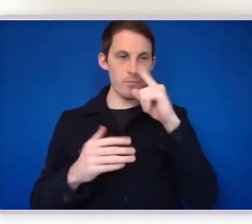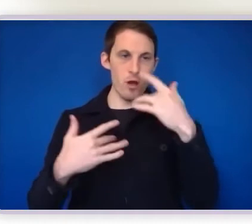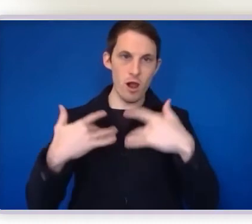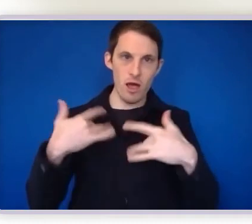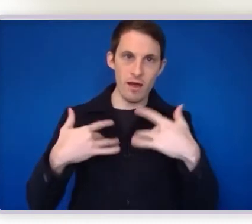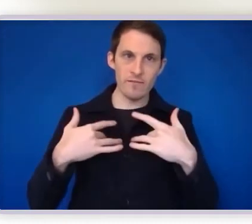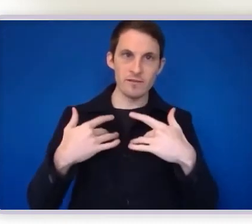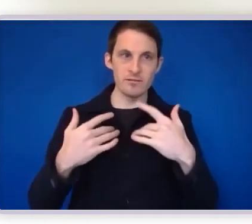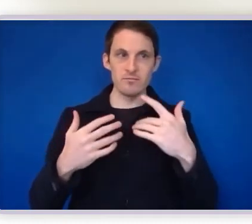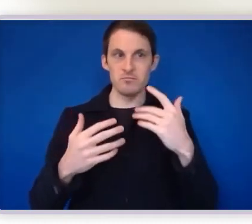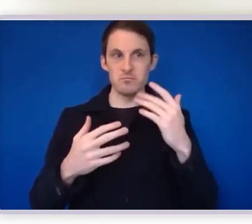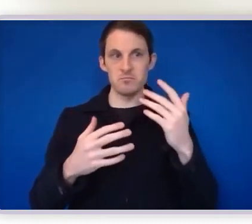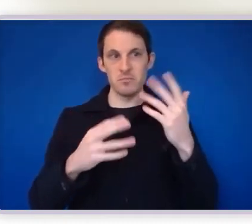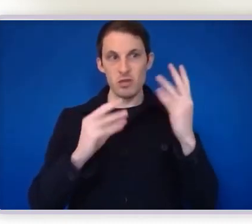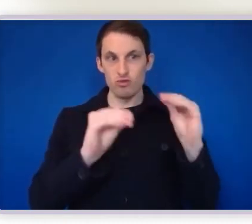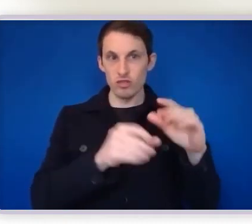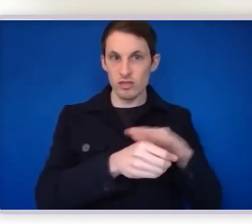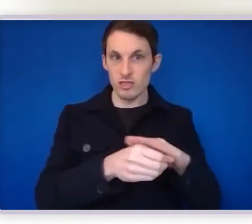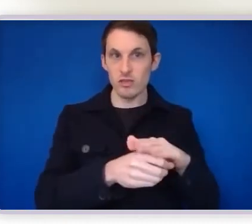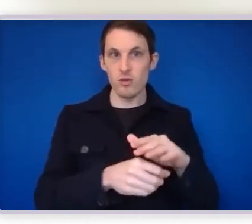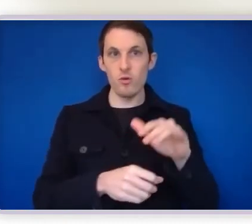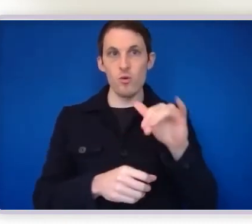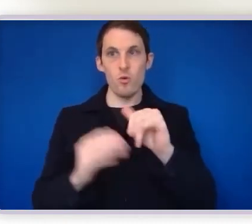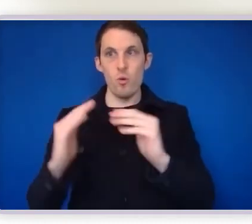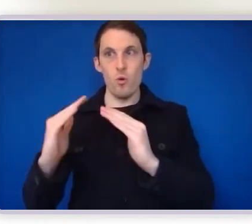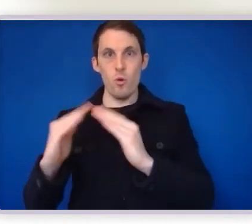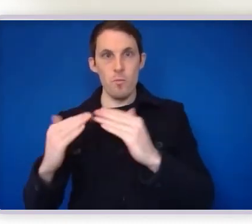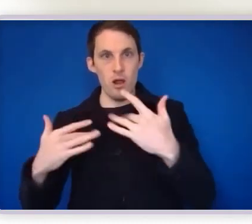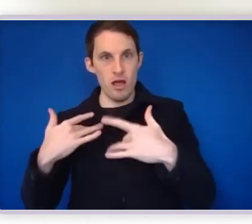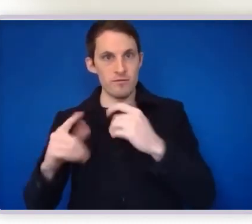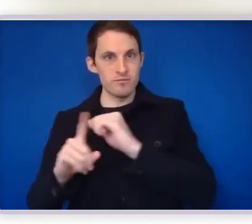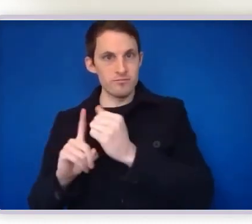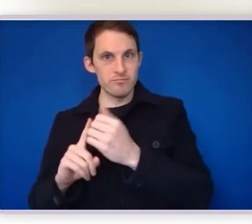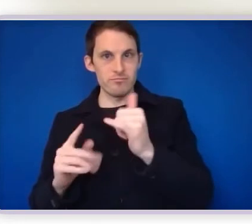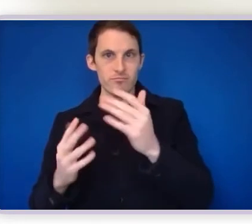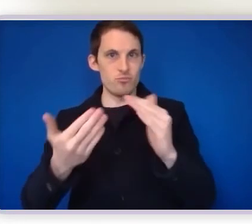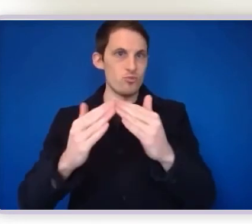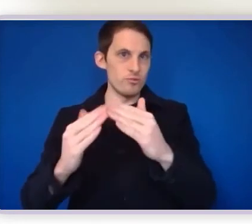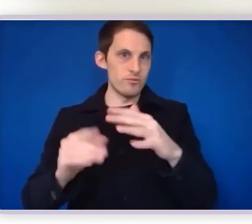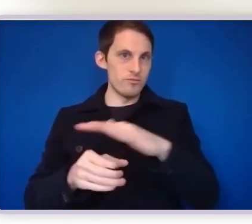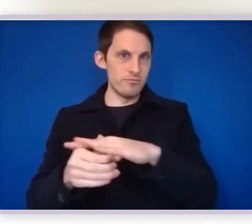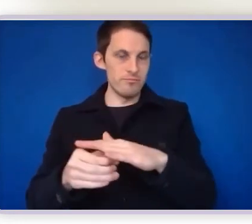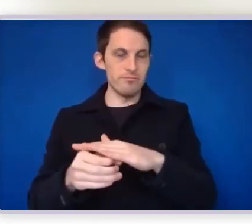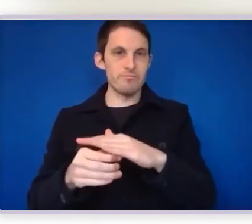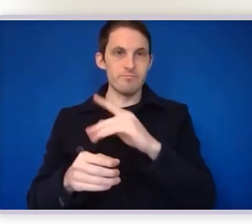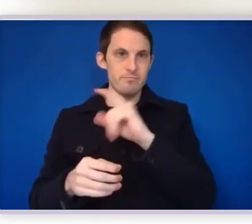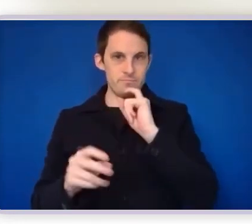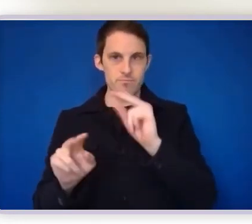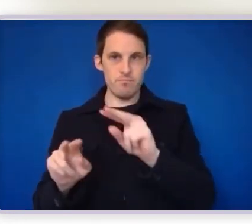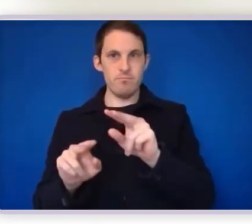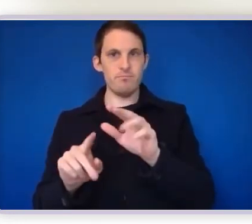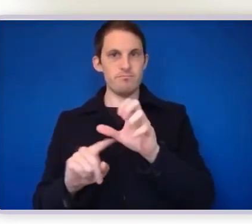education setting or in people's homes or access in the community, where